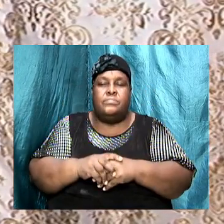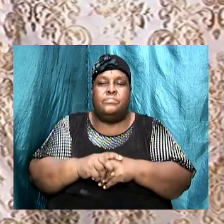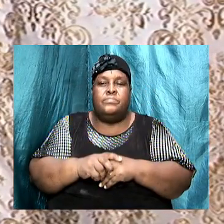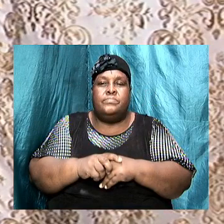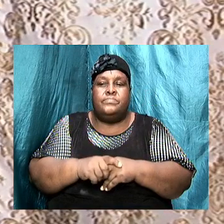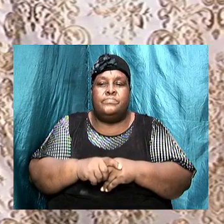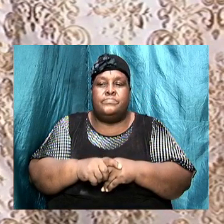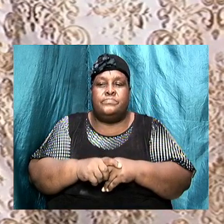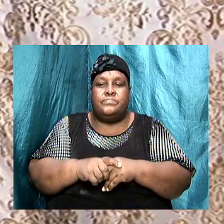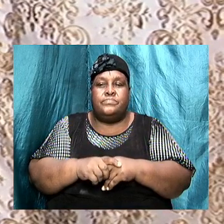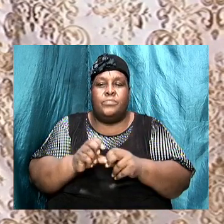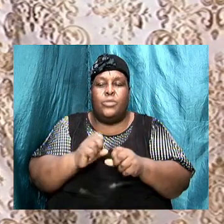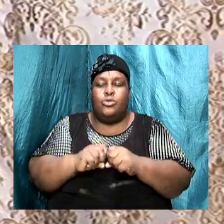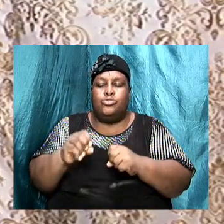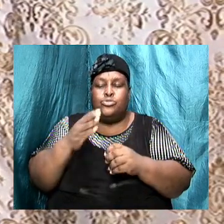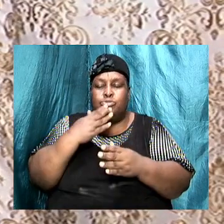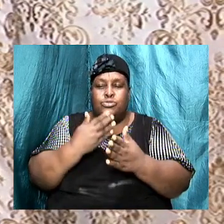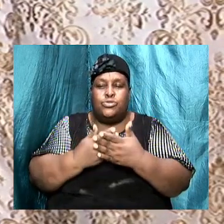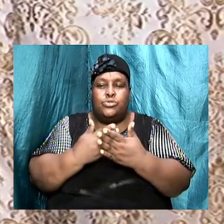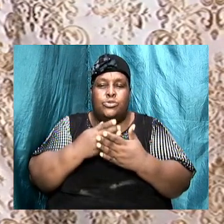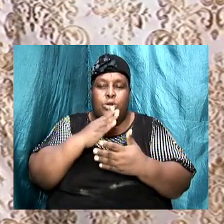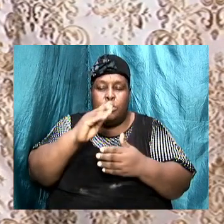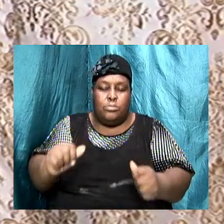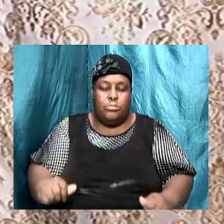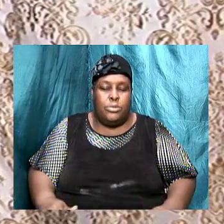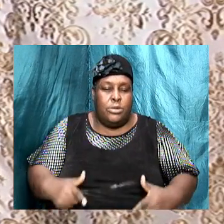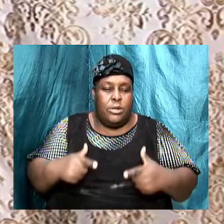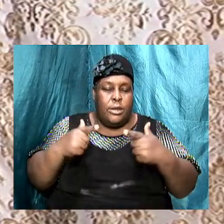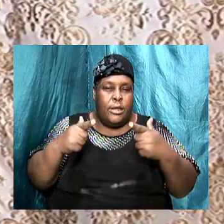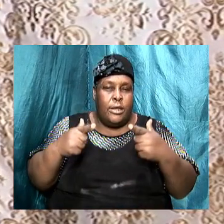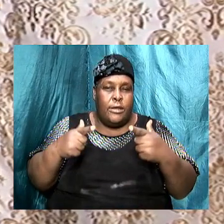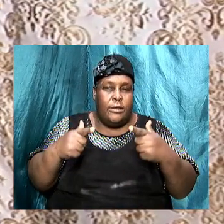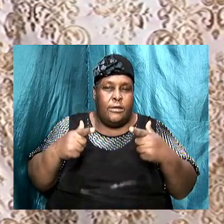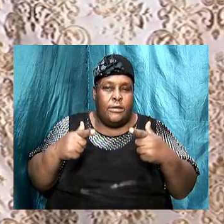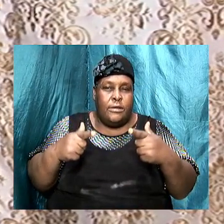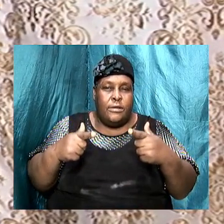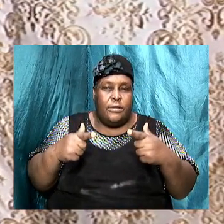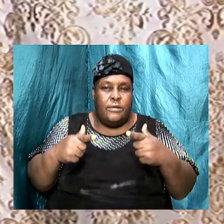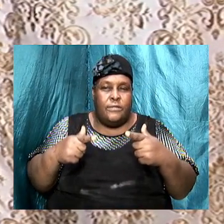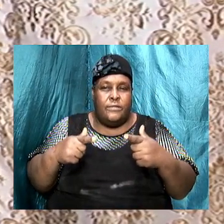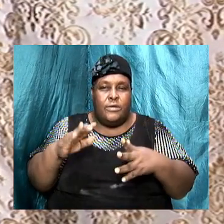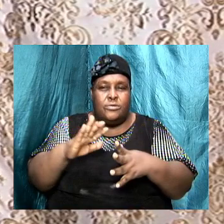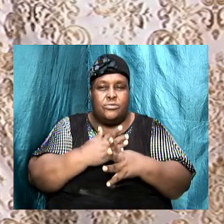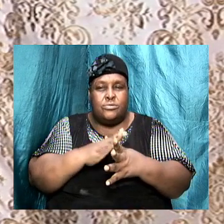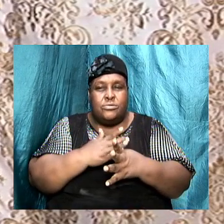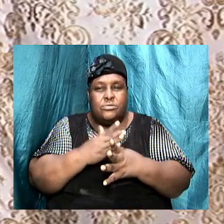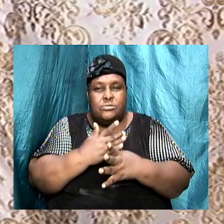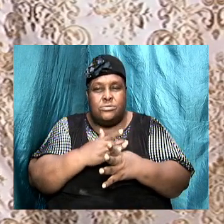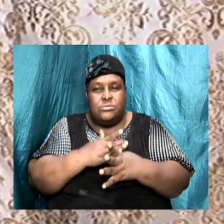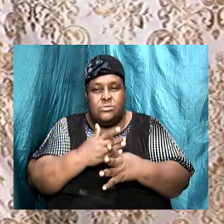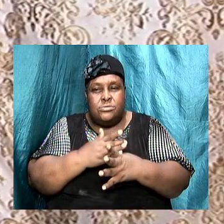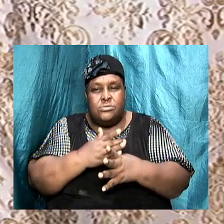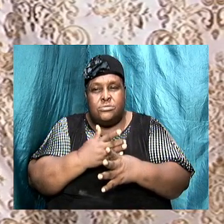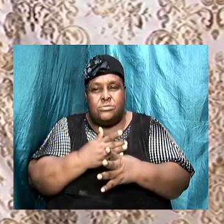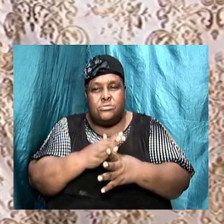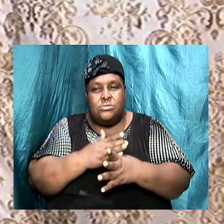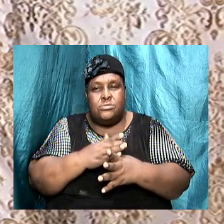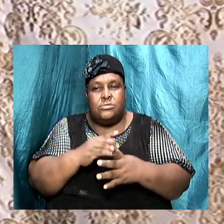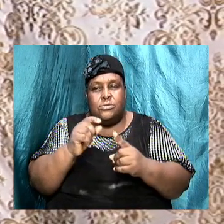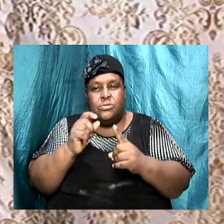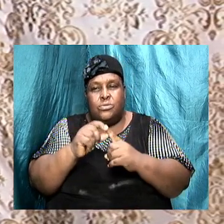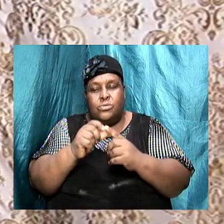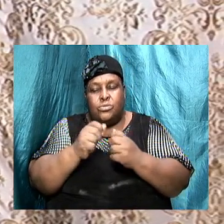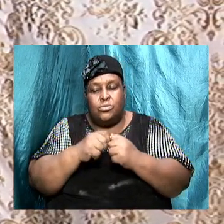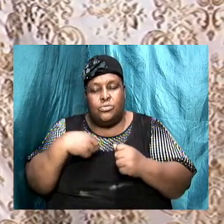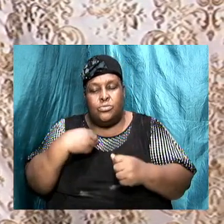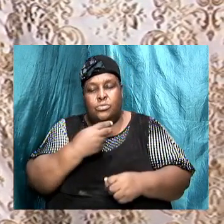you know, it's just so good to be alive and to be able to, you know, share in a word with